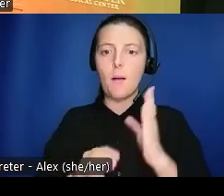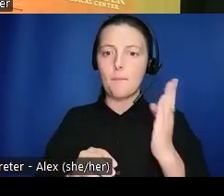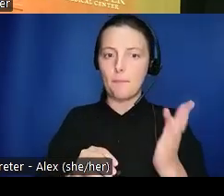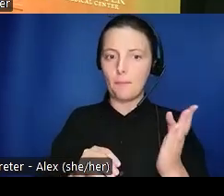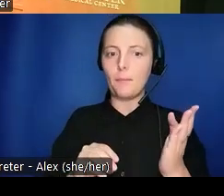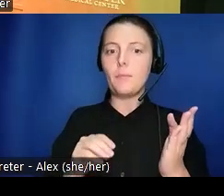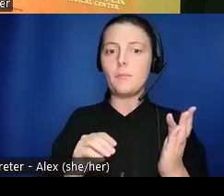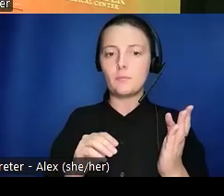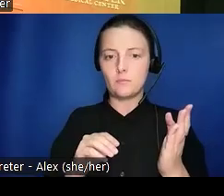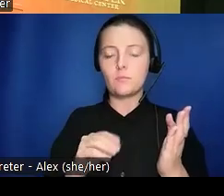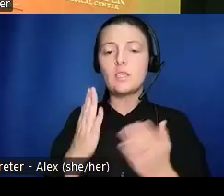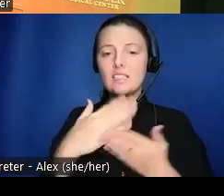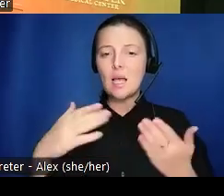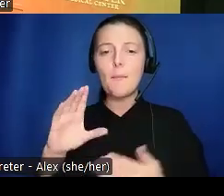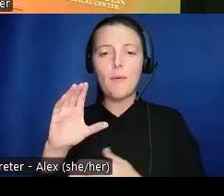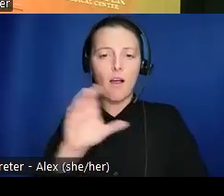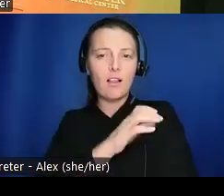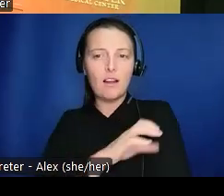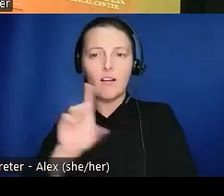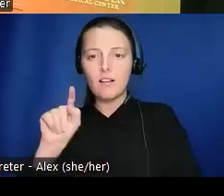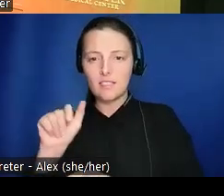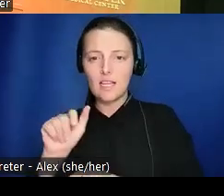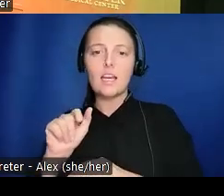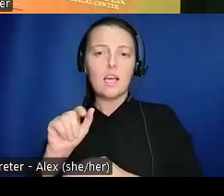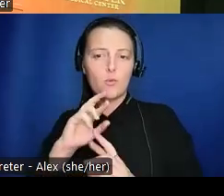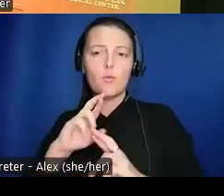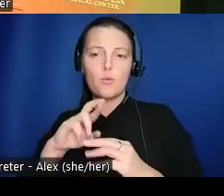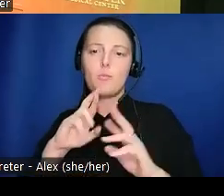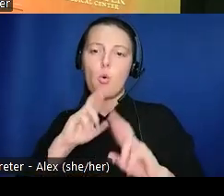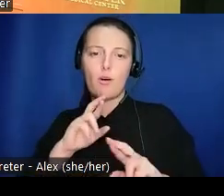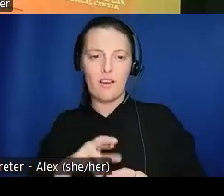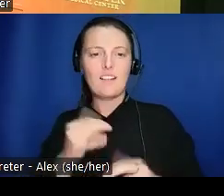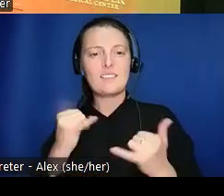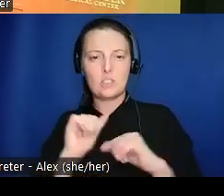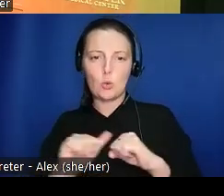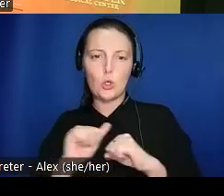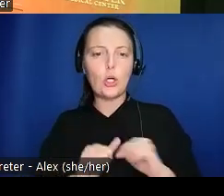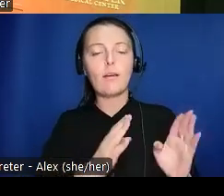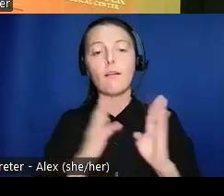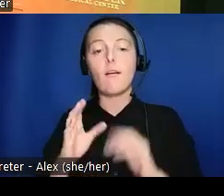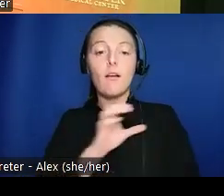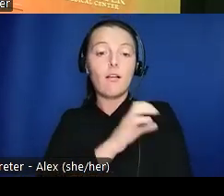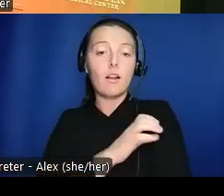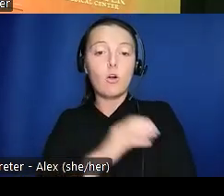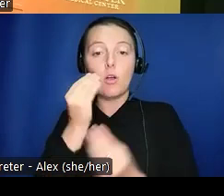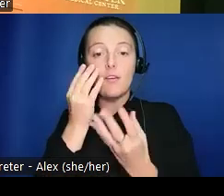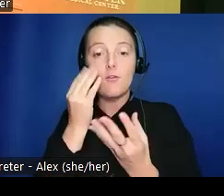a work in the air. Clinical informatics side, Kayla has been incredible in terms of